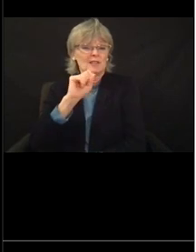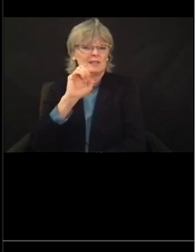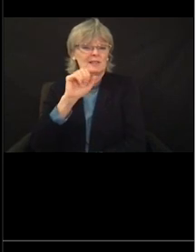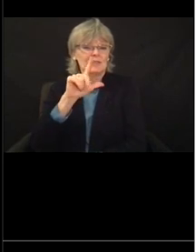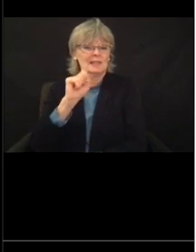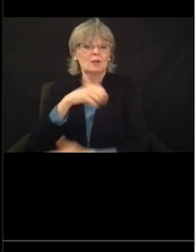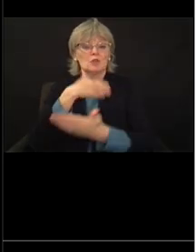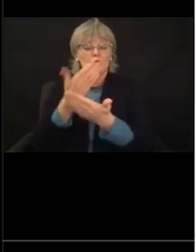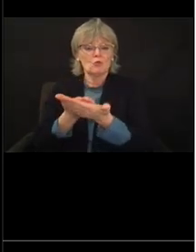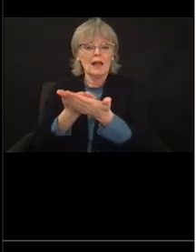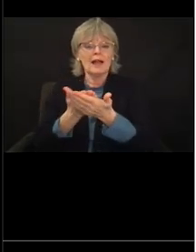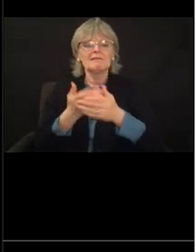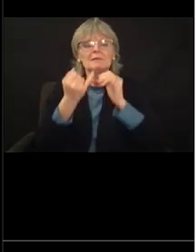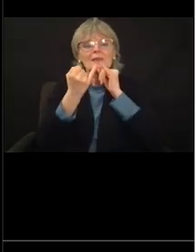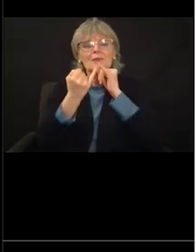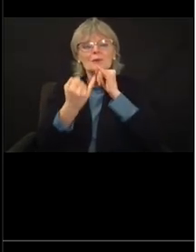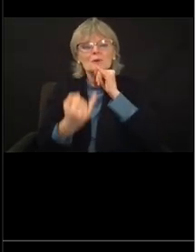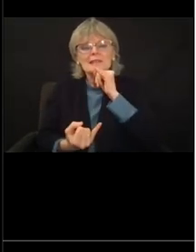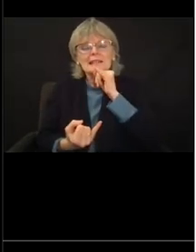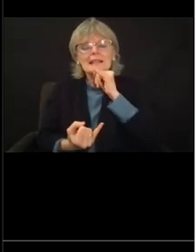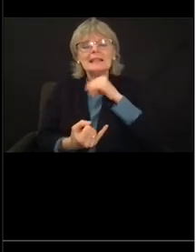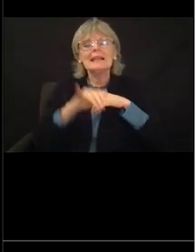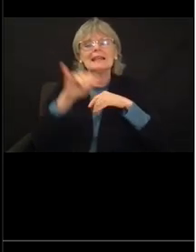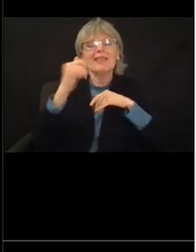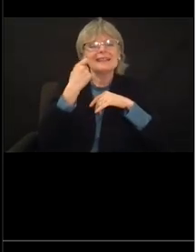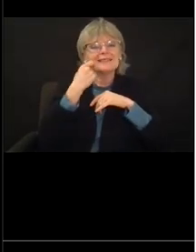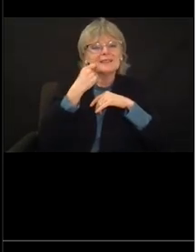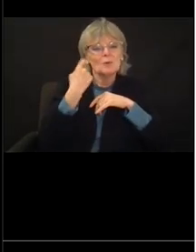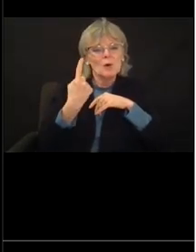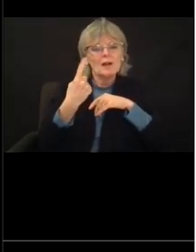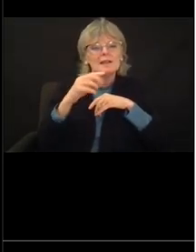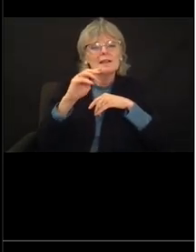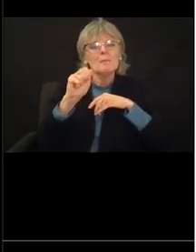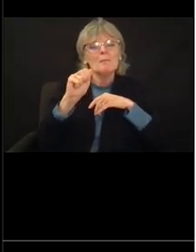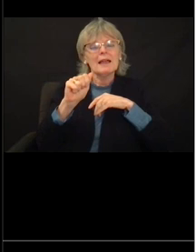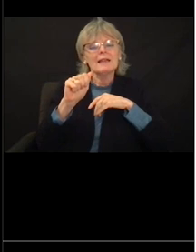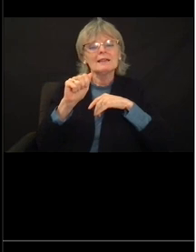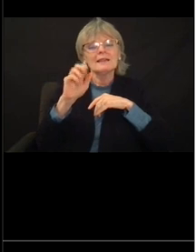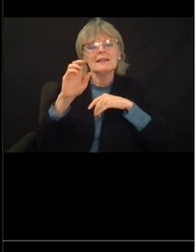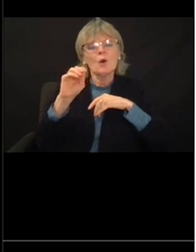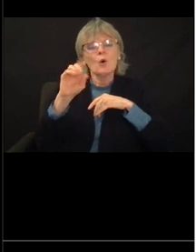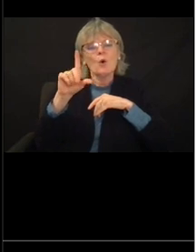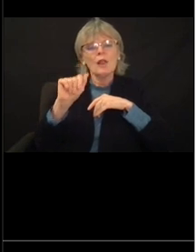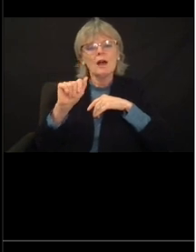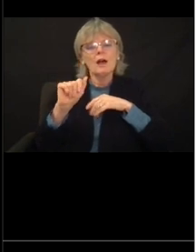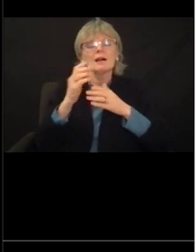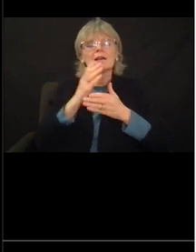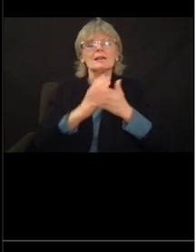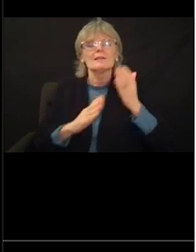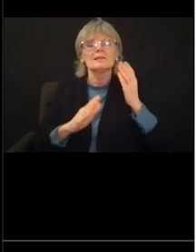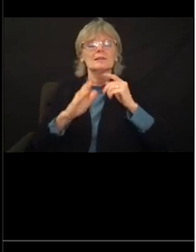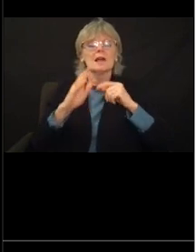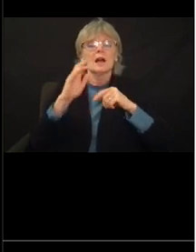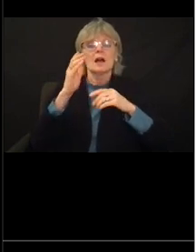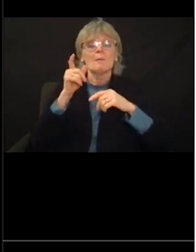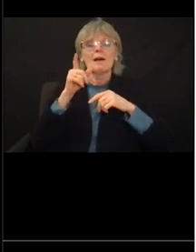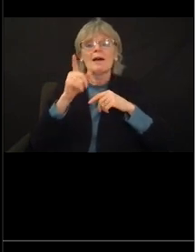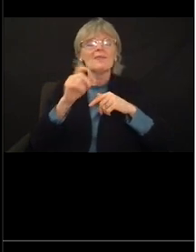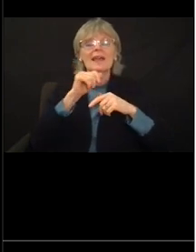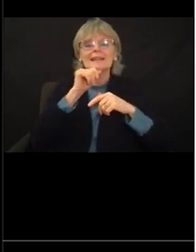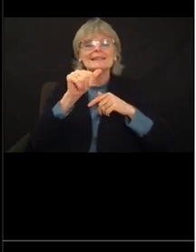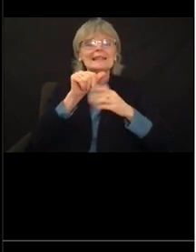are skinny like Mai Ola. Some of them are pre-weaned from their mothers. So that means that they didn't nurse